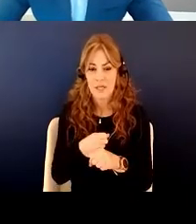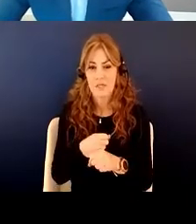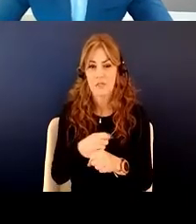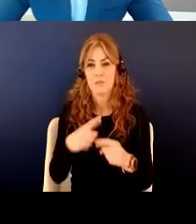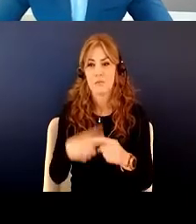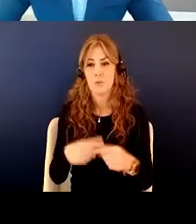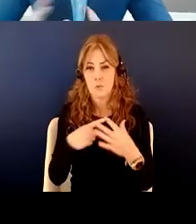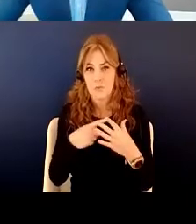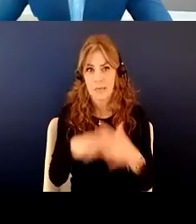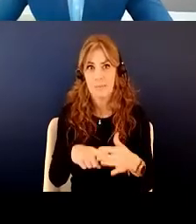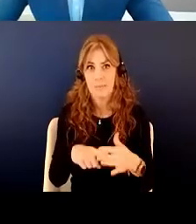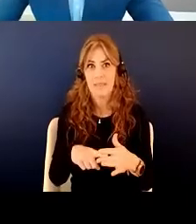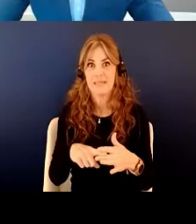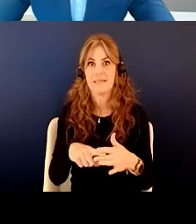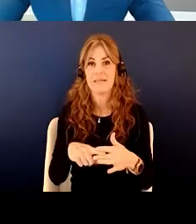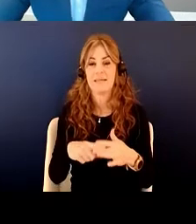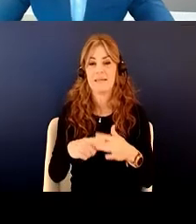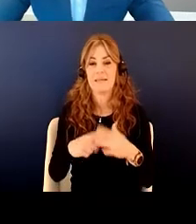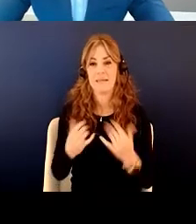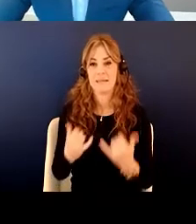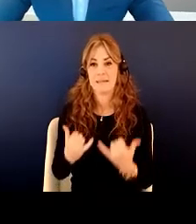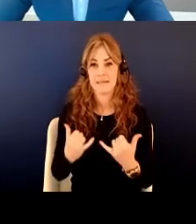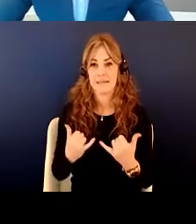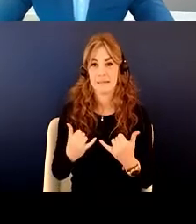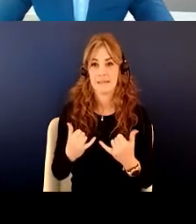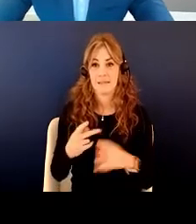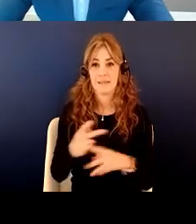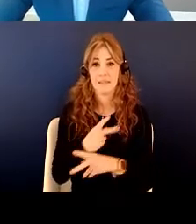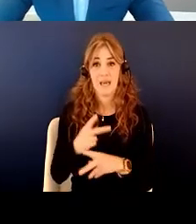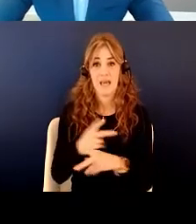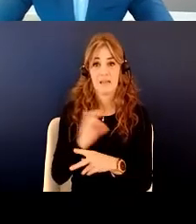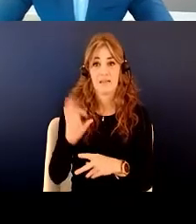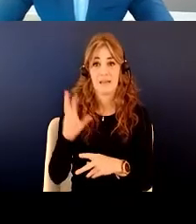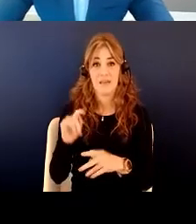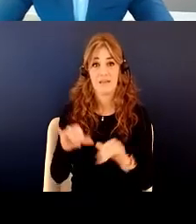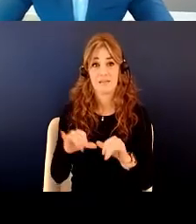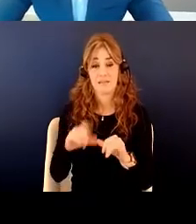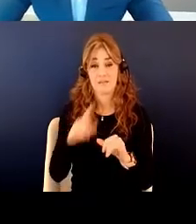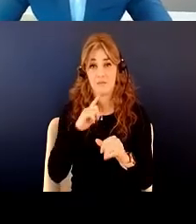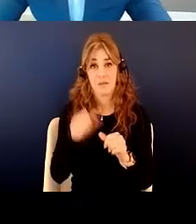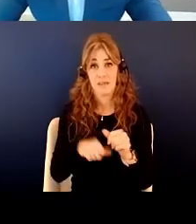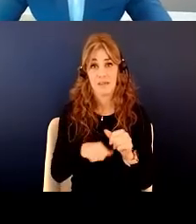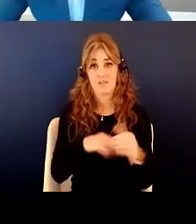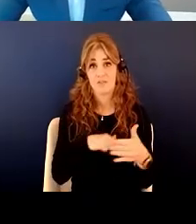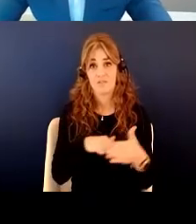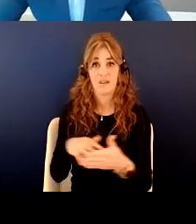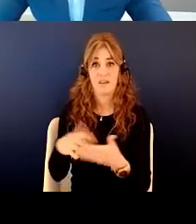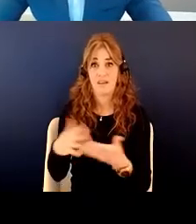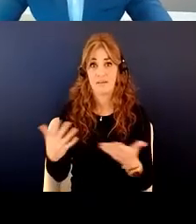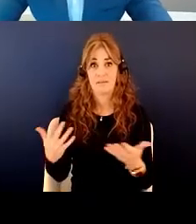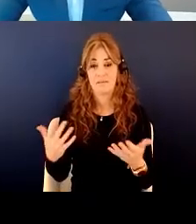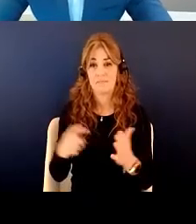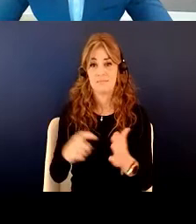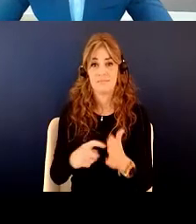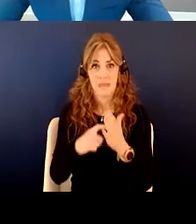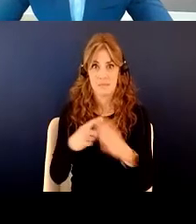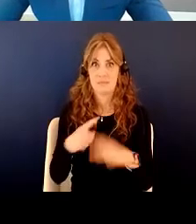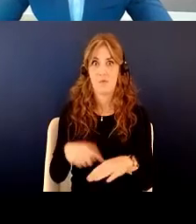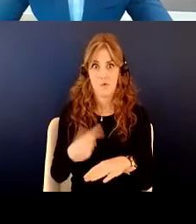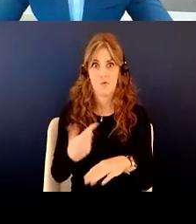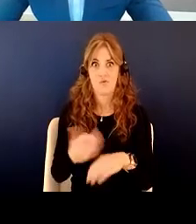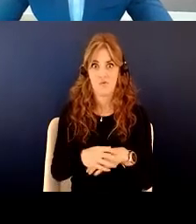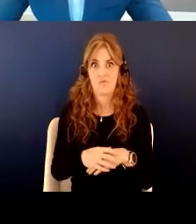implement. In this case, calculating effect sizes for each study often takes just as long,